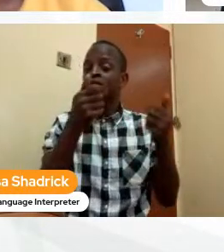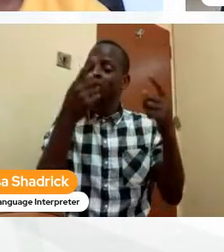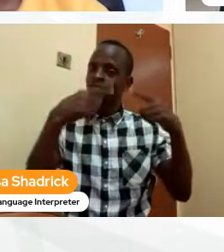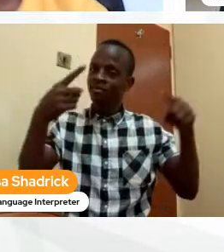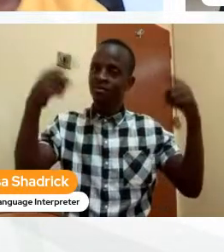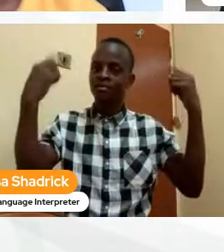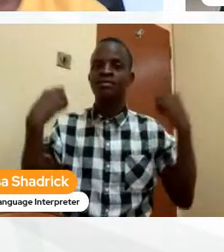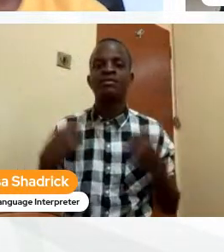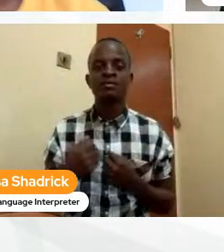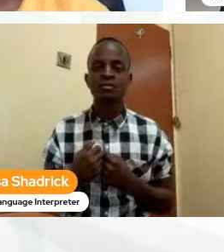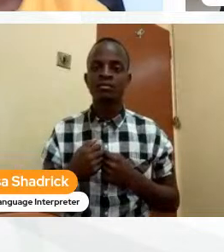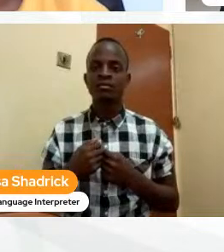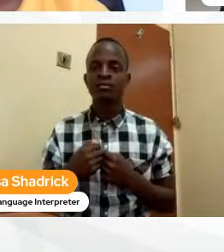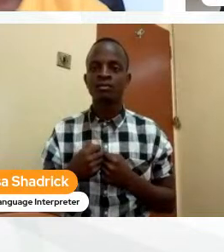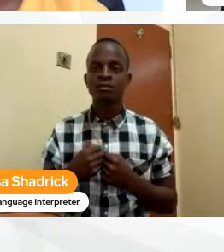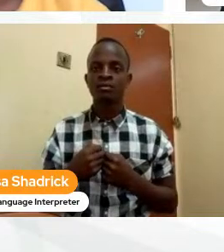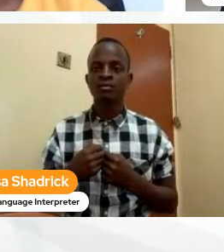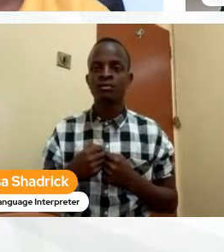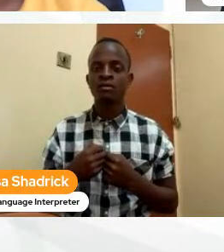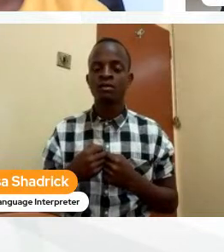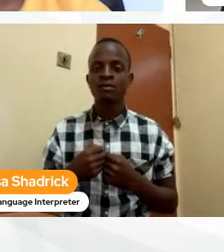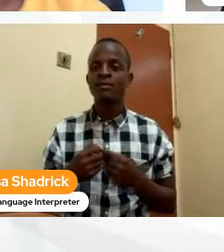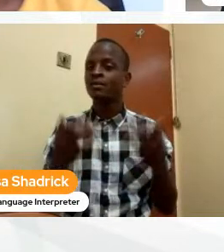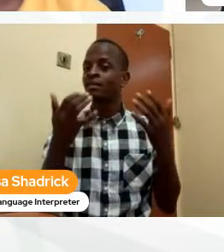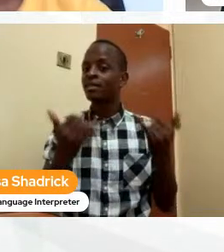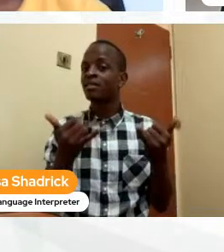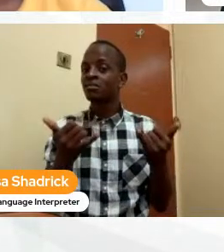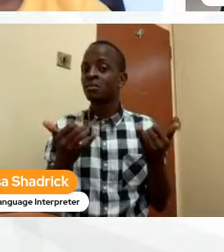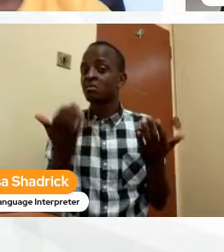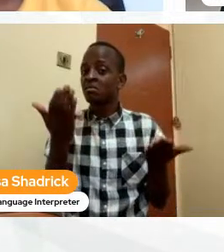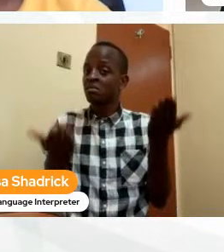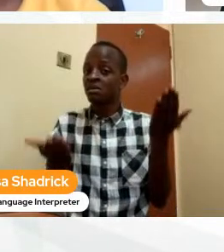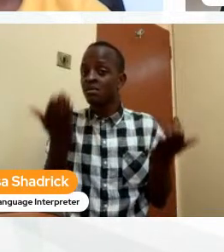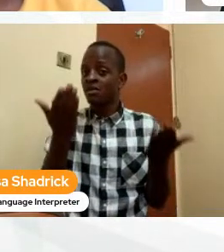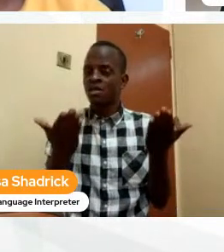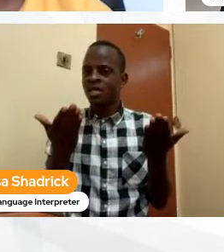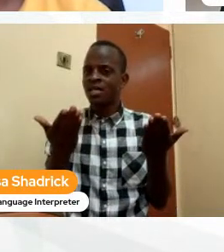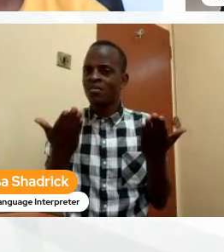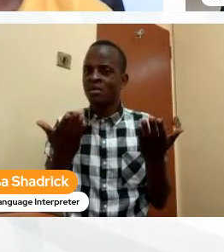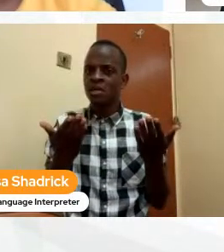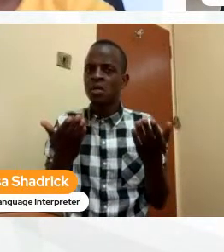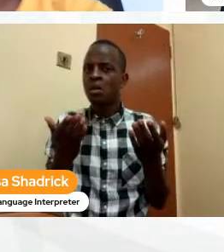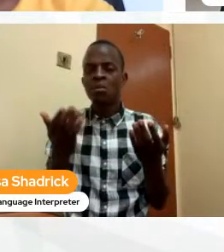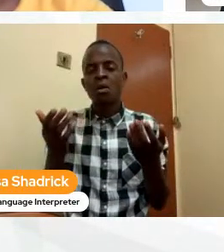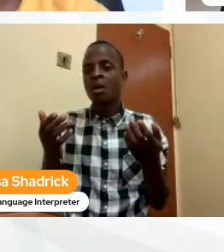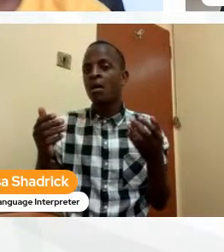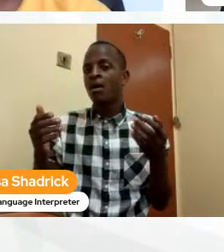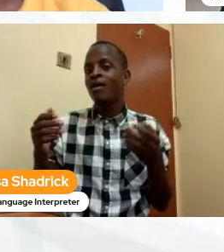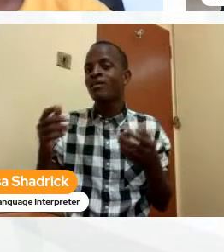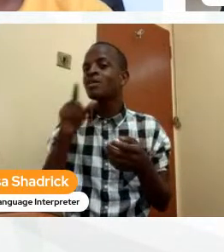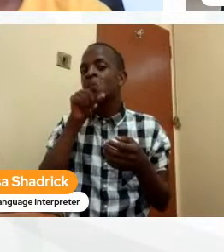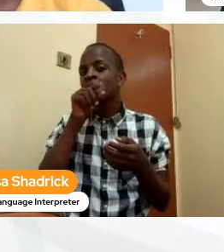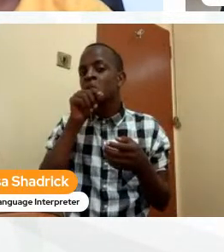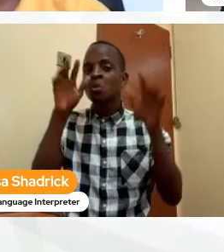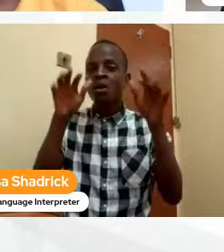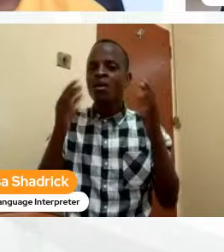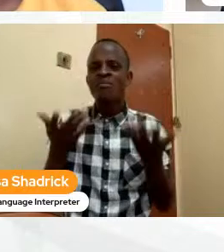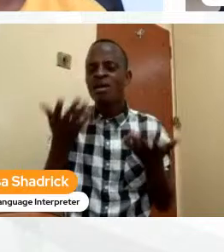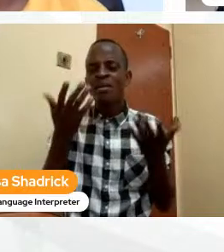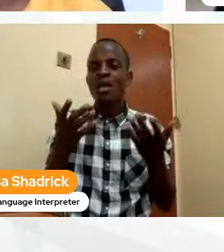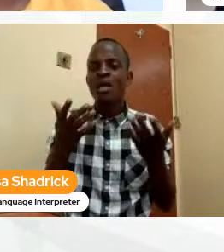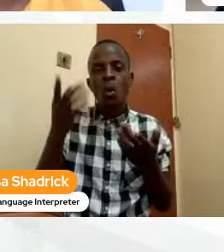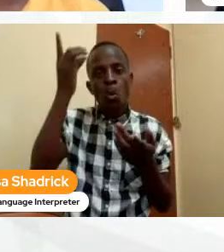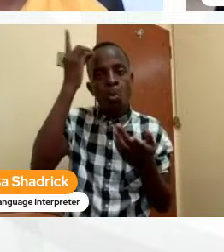be picked. This time around, you may not only go to Livingston, but maybe you go to Dubai. Who knows, Linda?